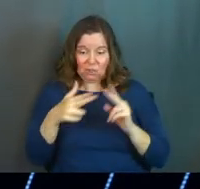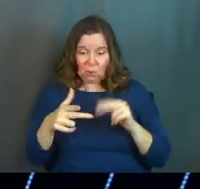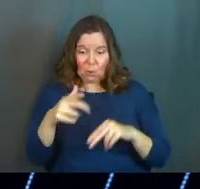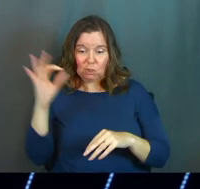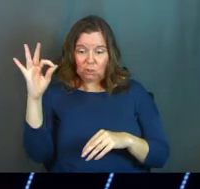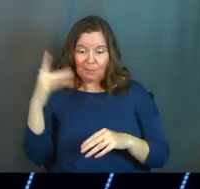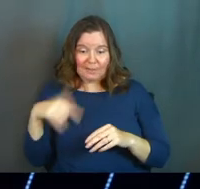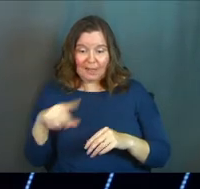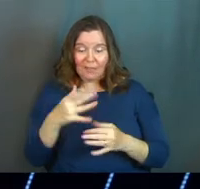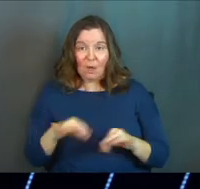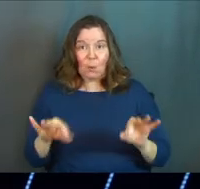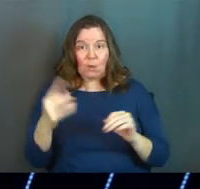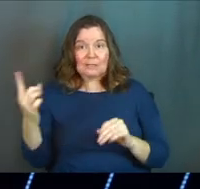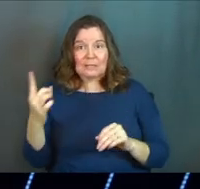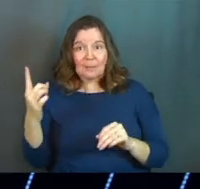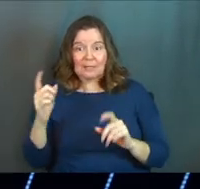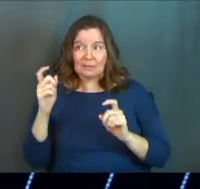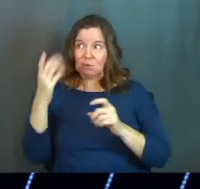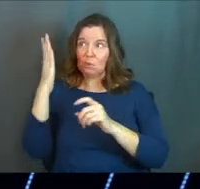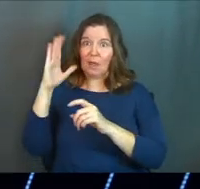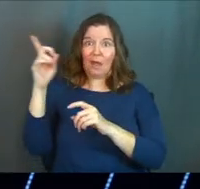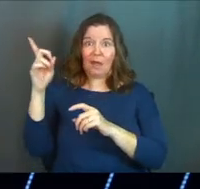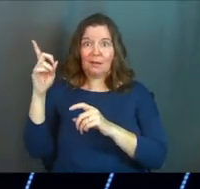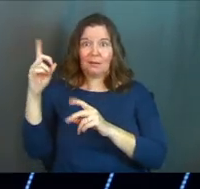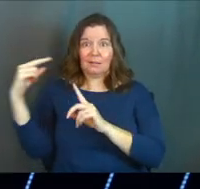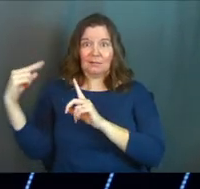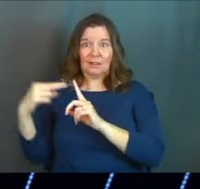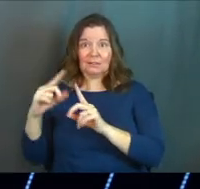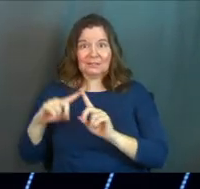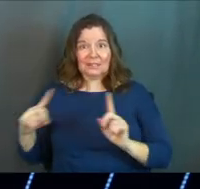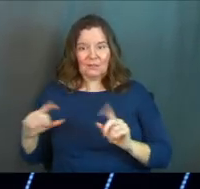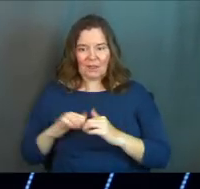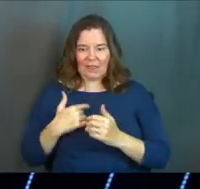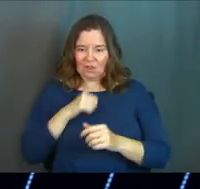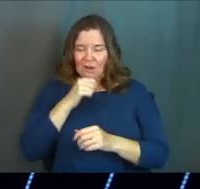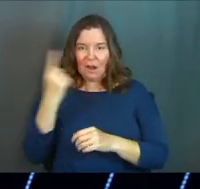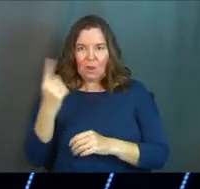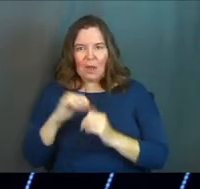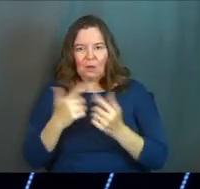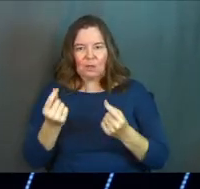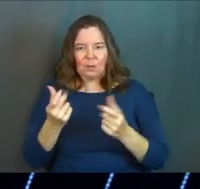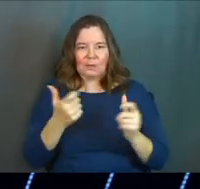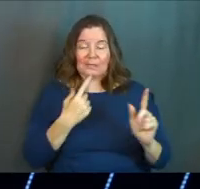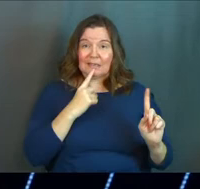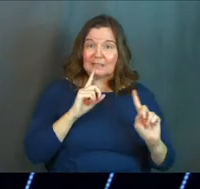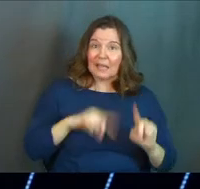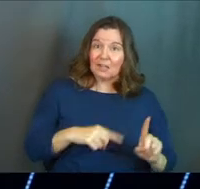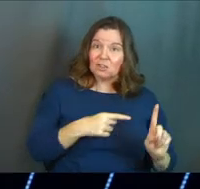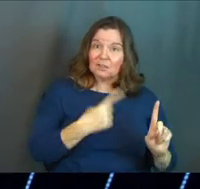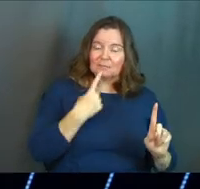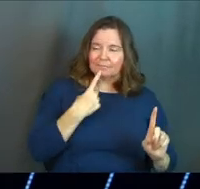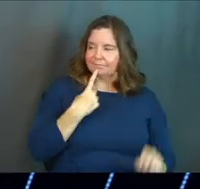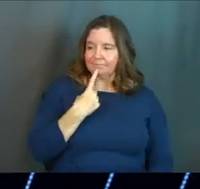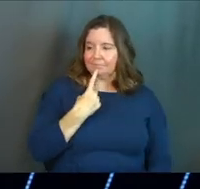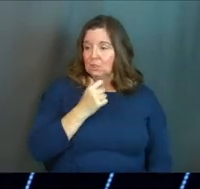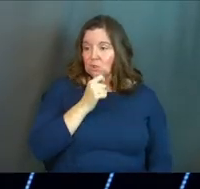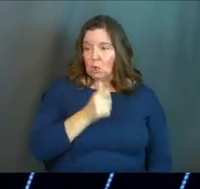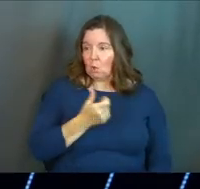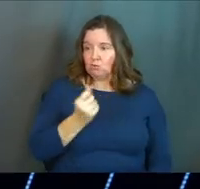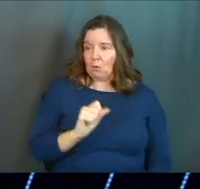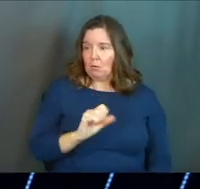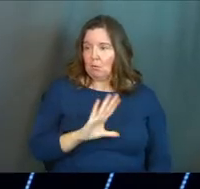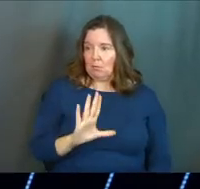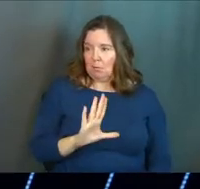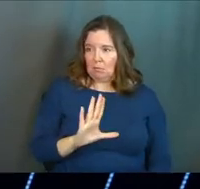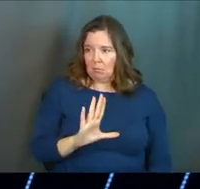short sermon that they're worth something to God and that they're not alone? How do I do that quickly? And his answer to me was, don't you